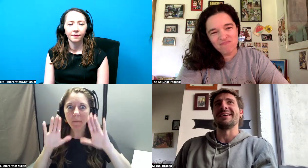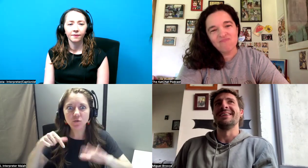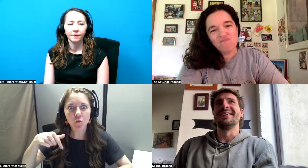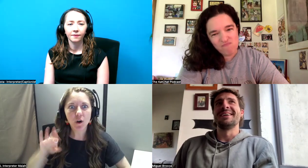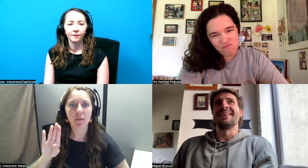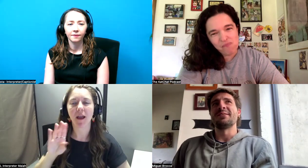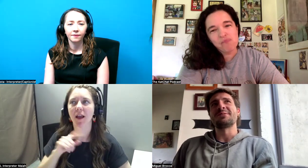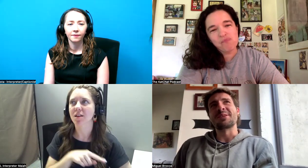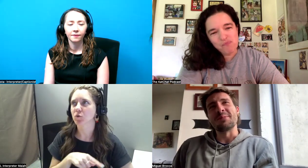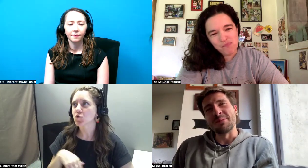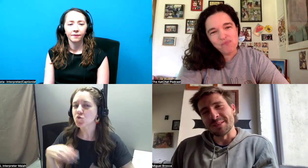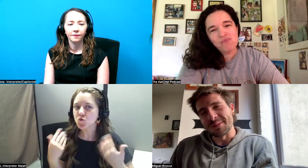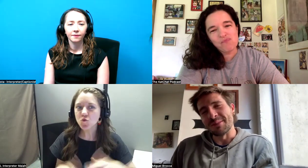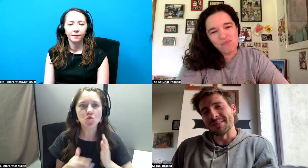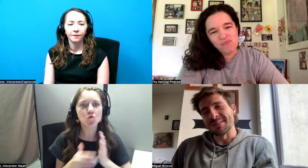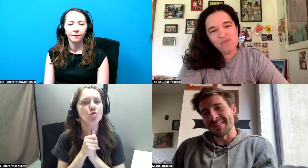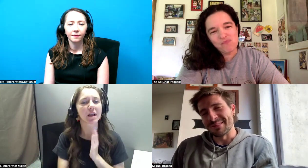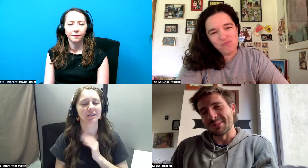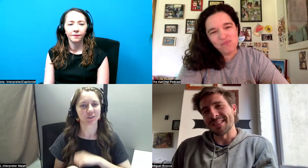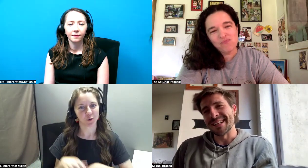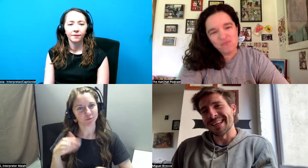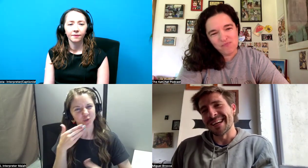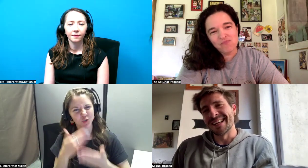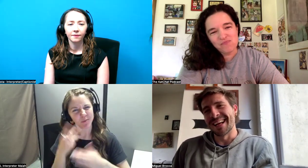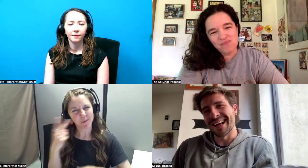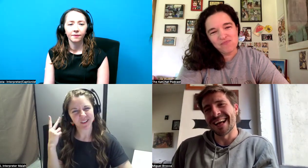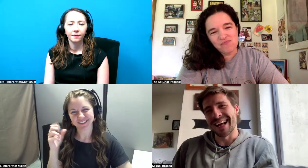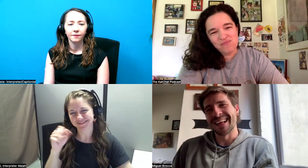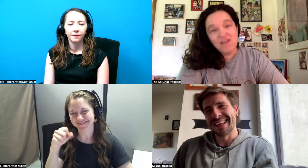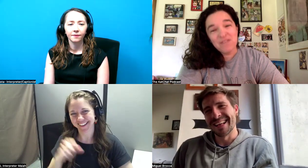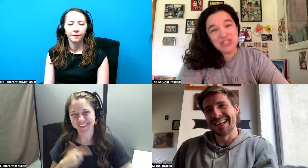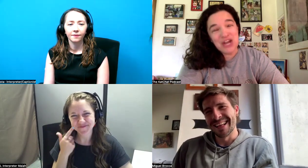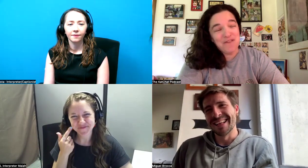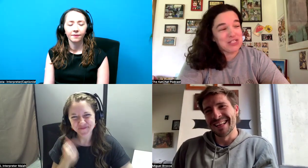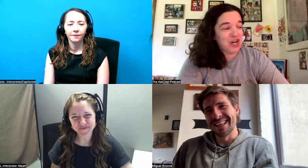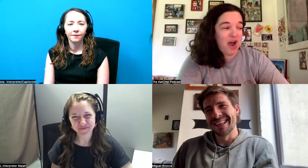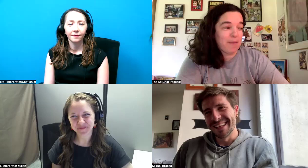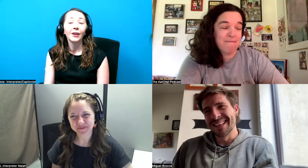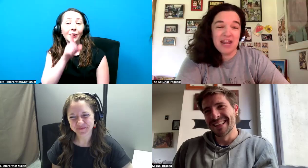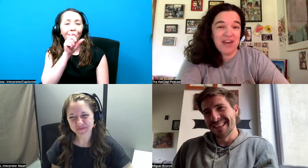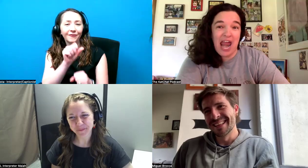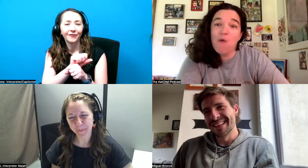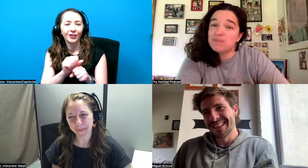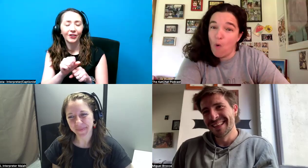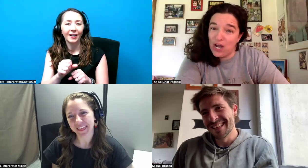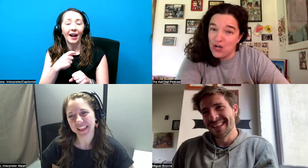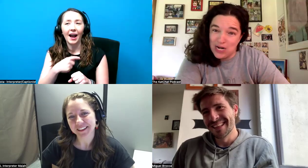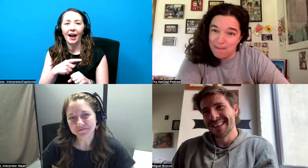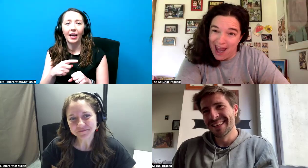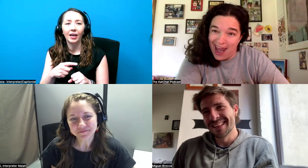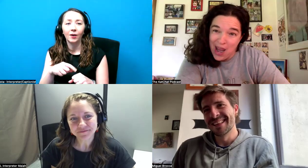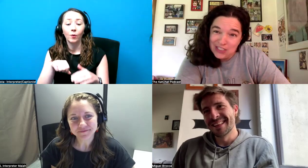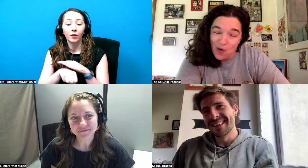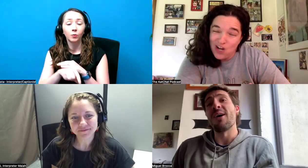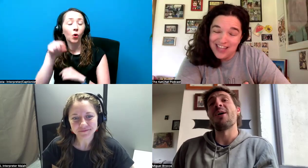and those are good memories when I was a kid. Yeah. For sure, for sure. I mean, I was born in